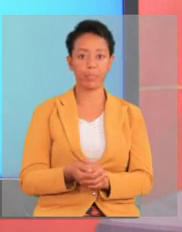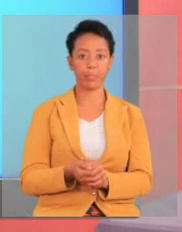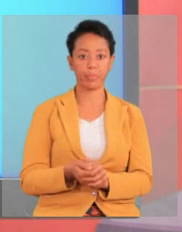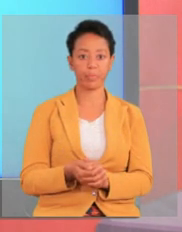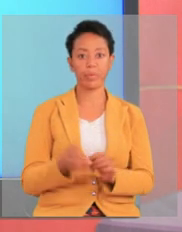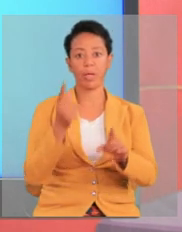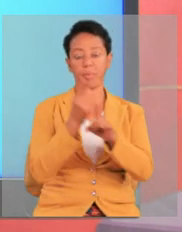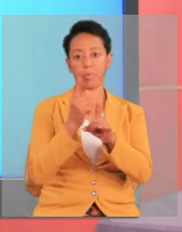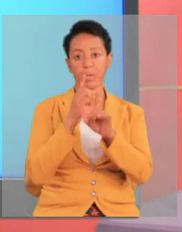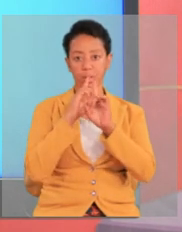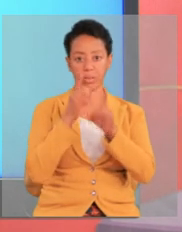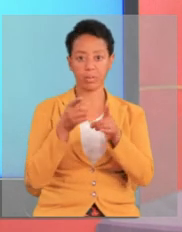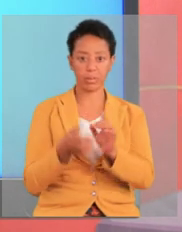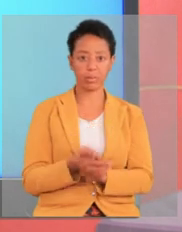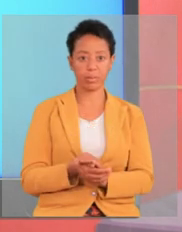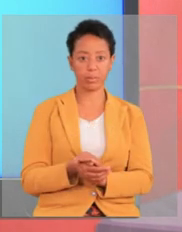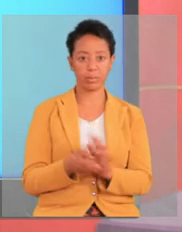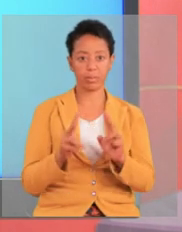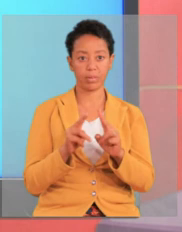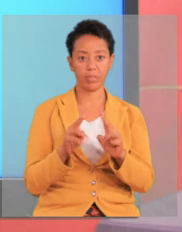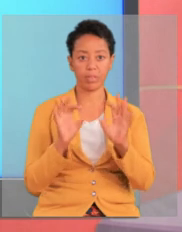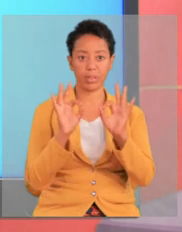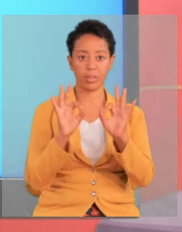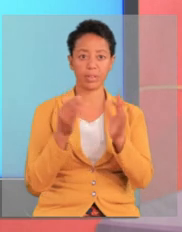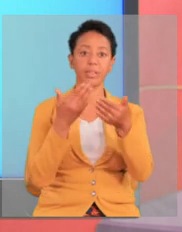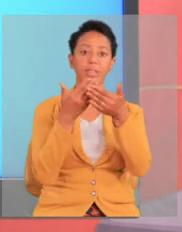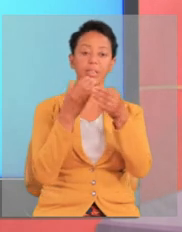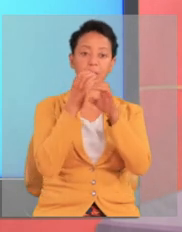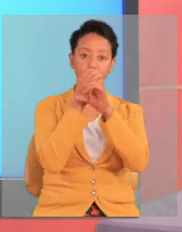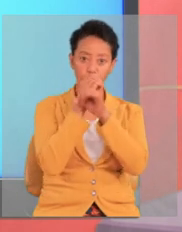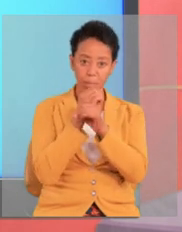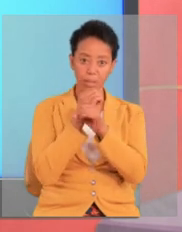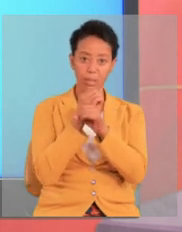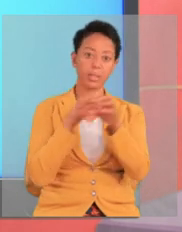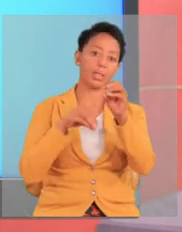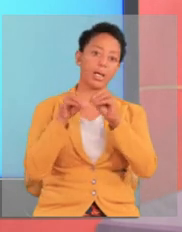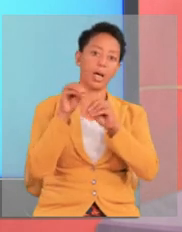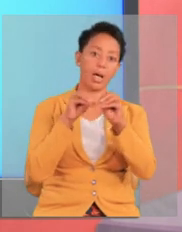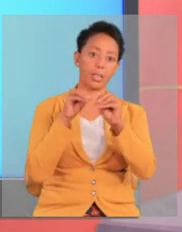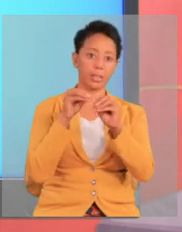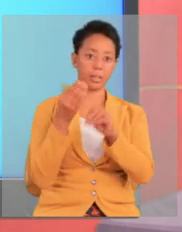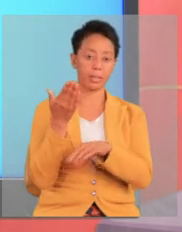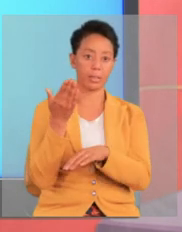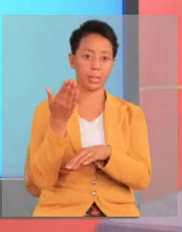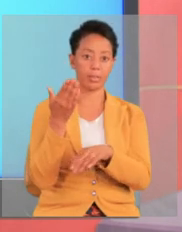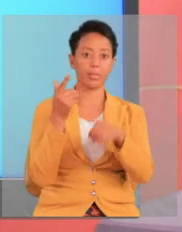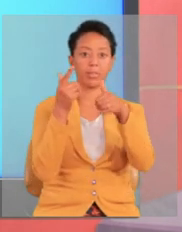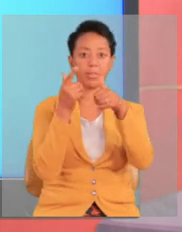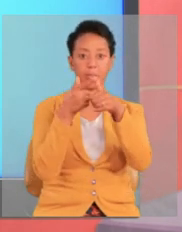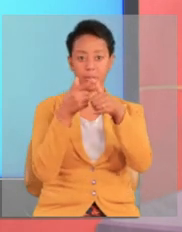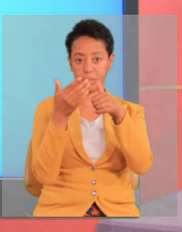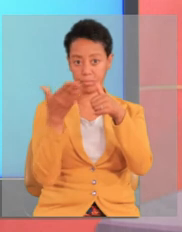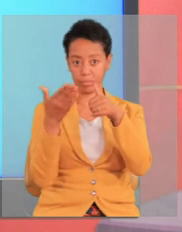It's appropriate answer. Very nice. This is recently completed action, which stands for the first